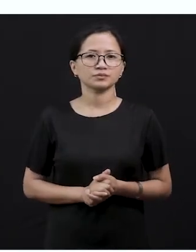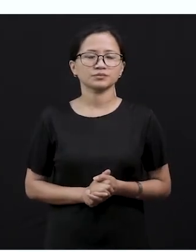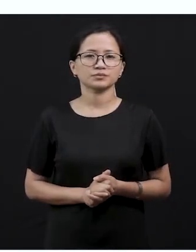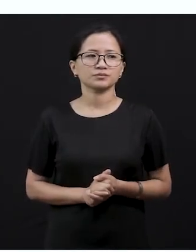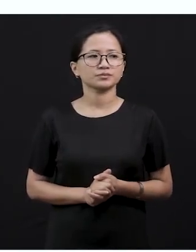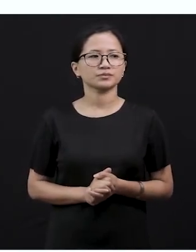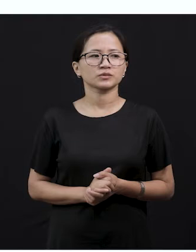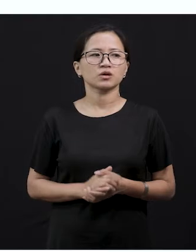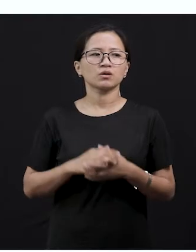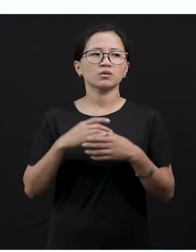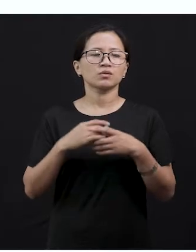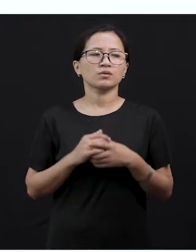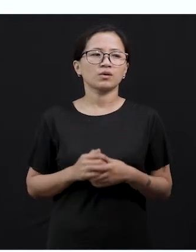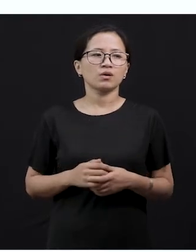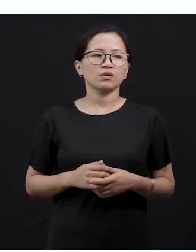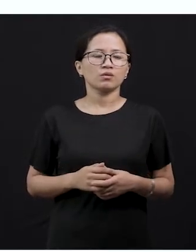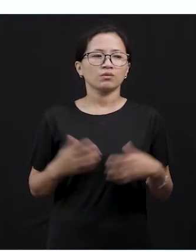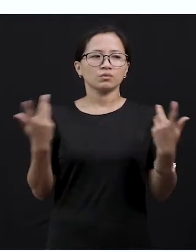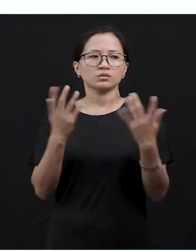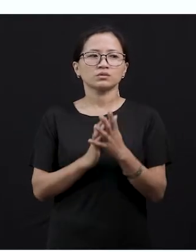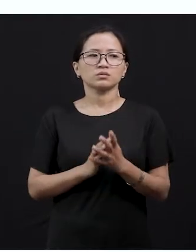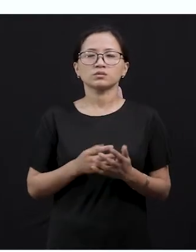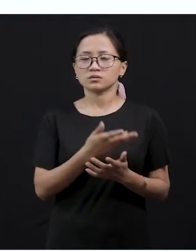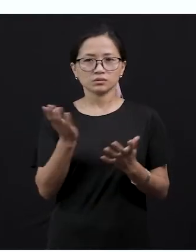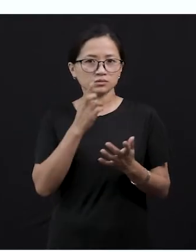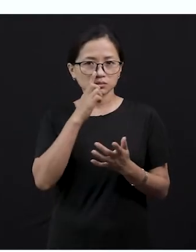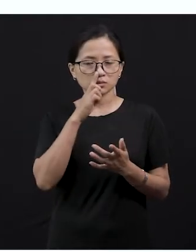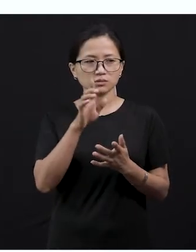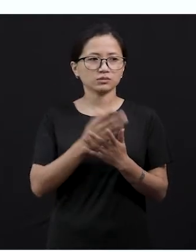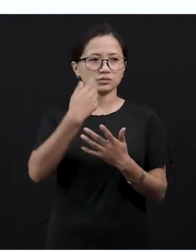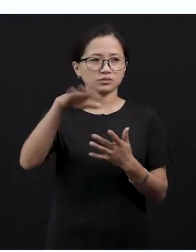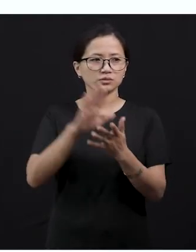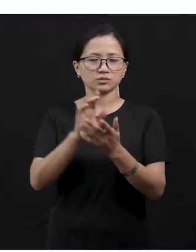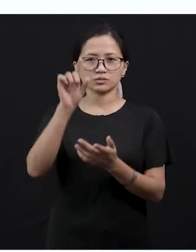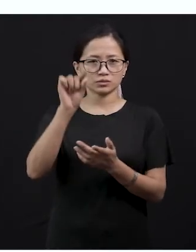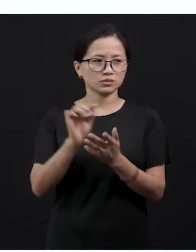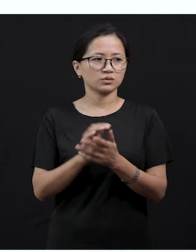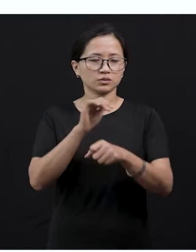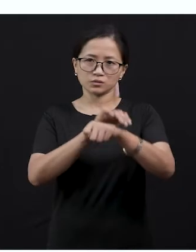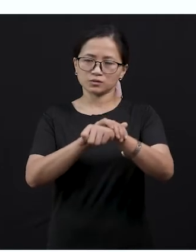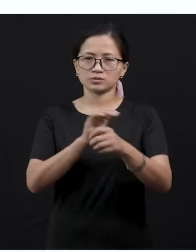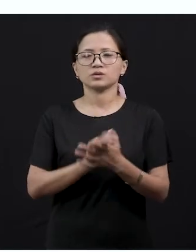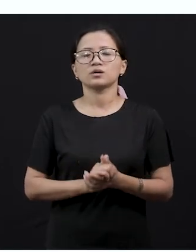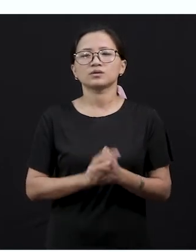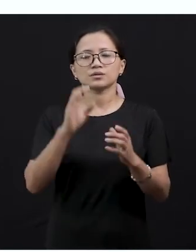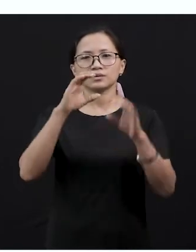for themselves, okay? Now next question is, what were the girls going to do on Christmas?